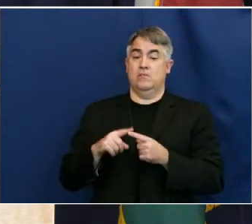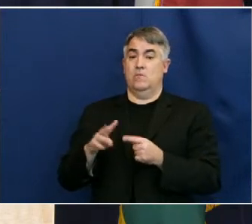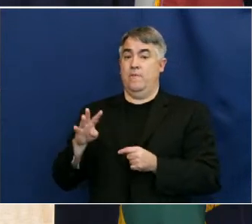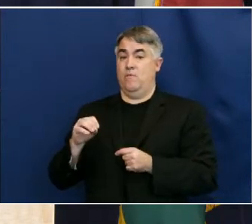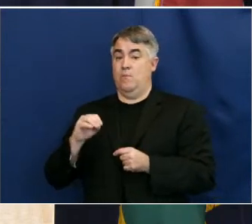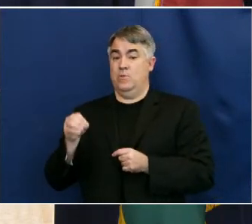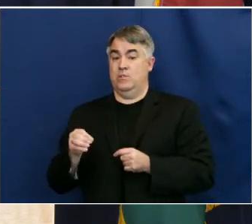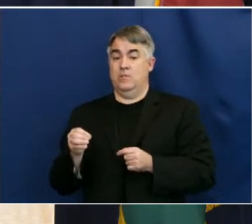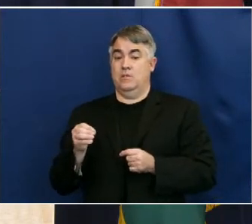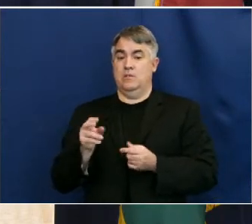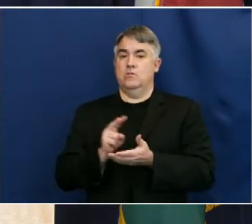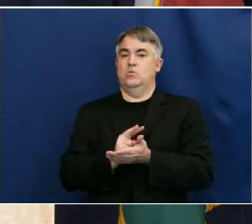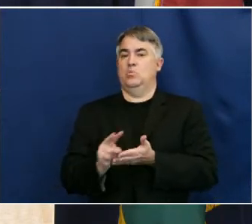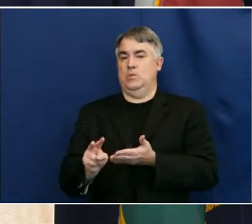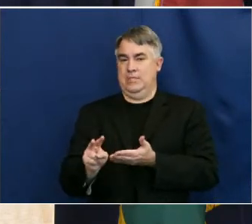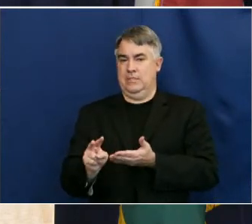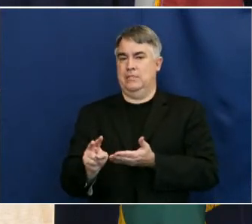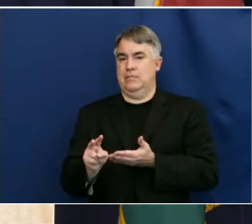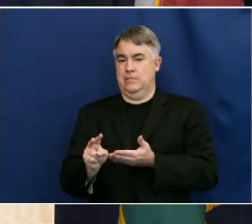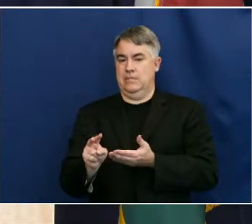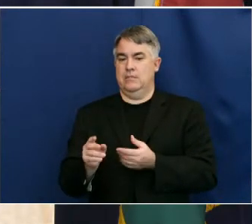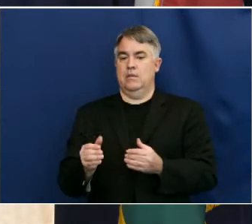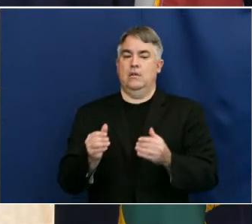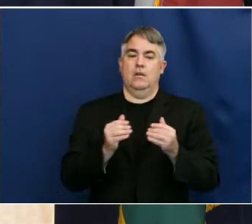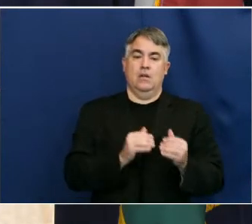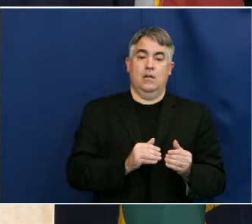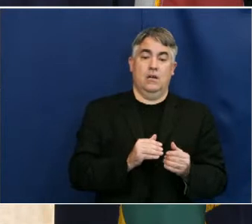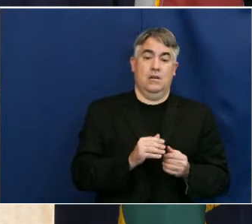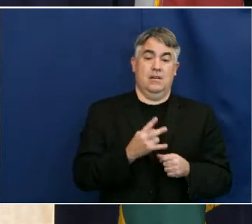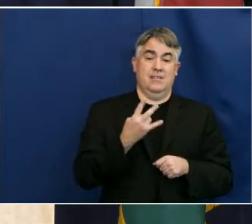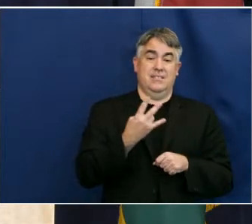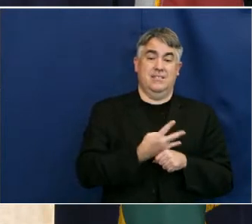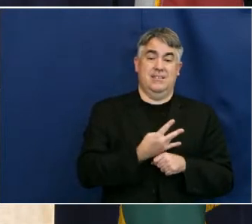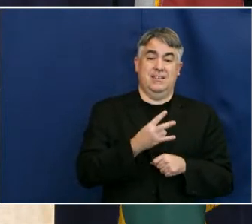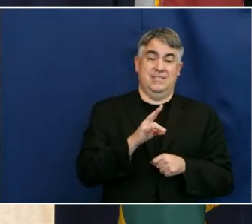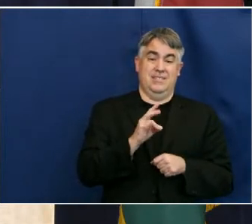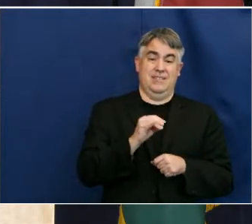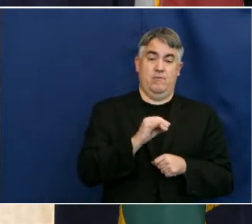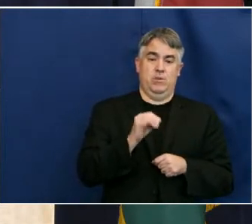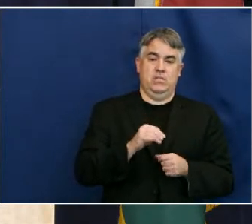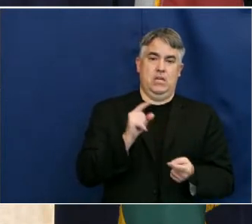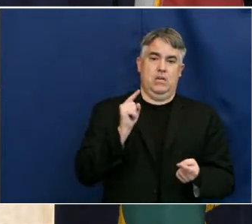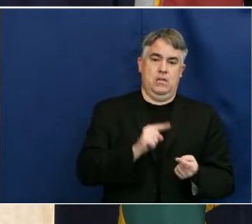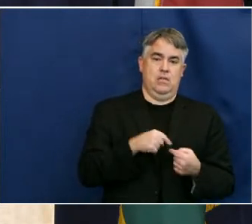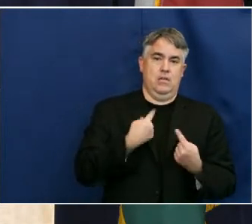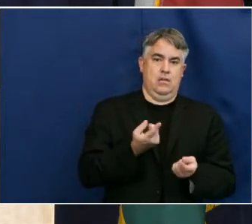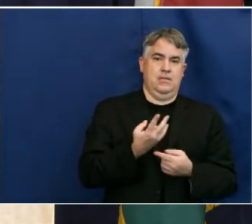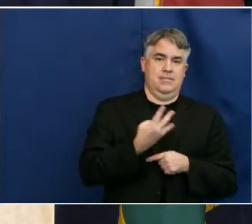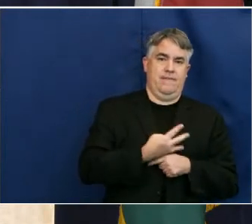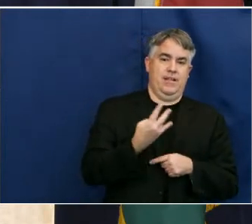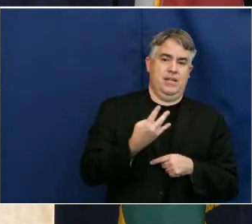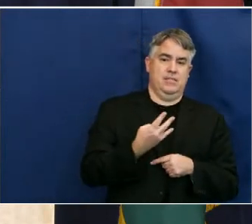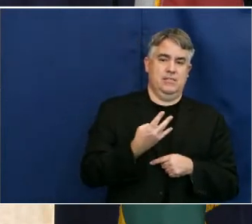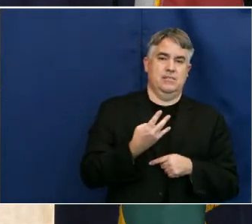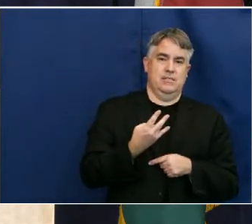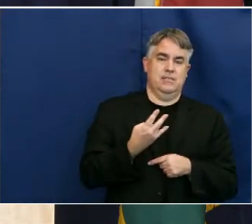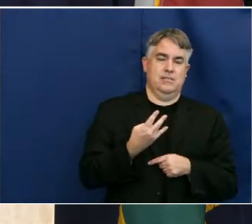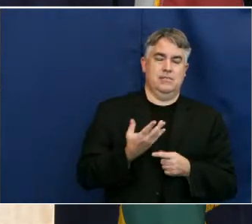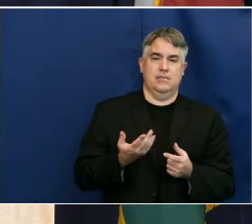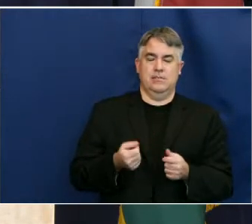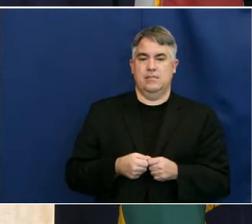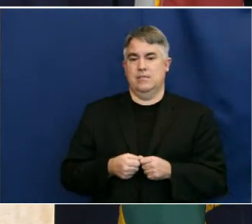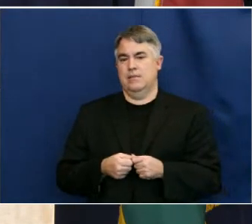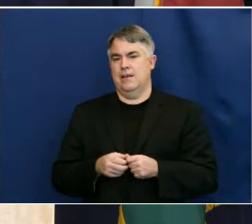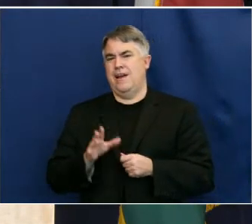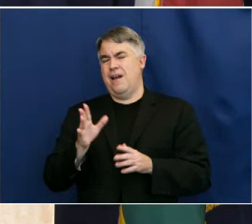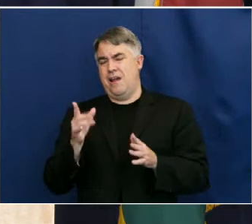7% or 17% reduction in 7 days. So it is declining. That's the important news. And we can get